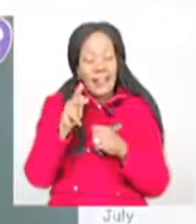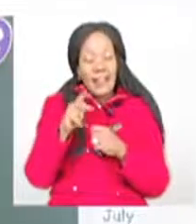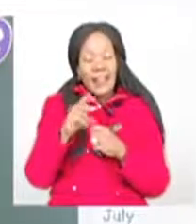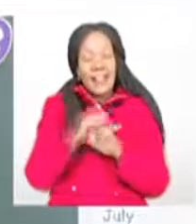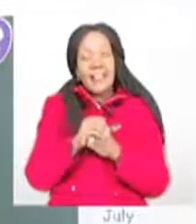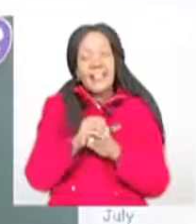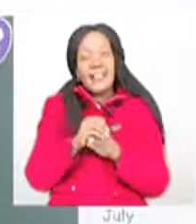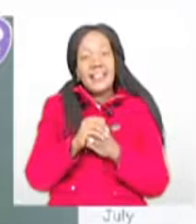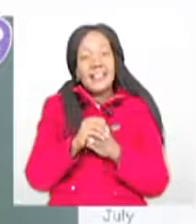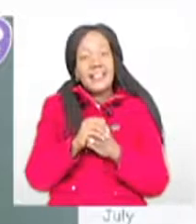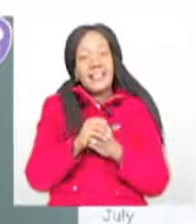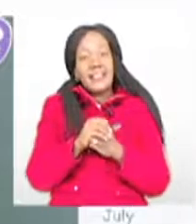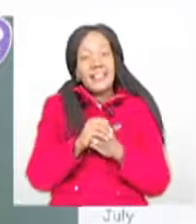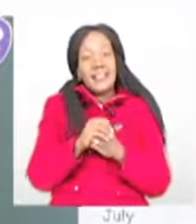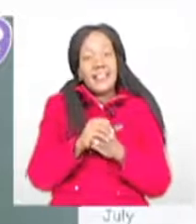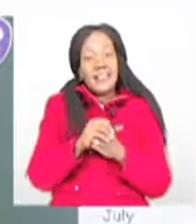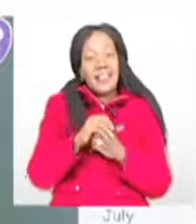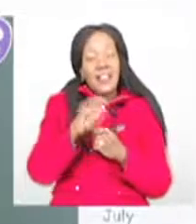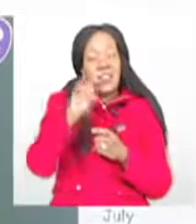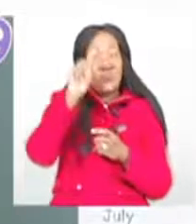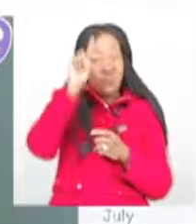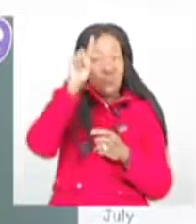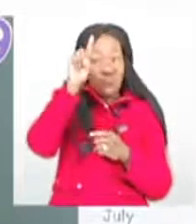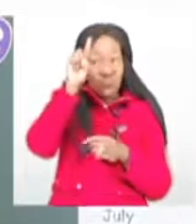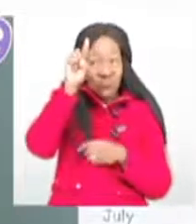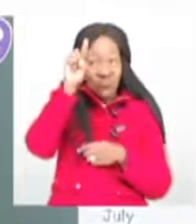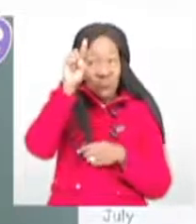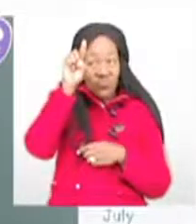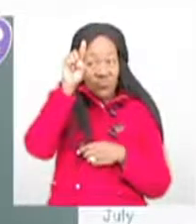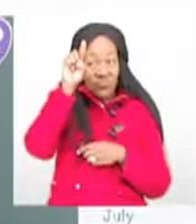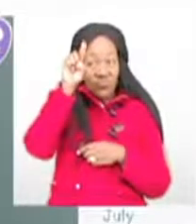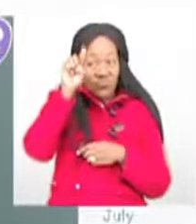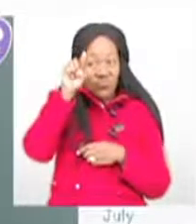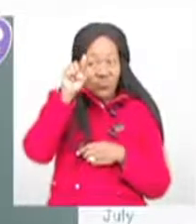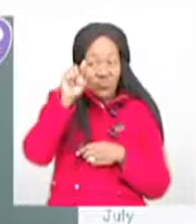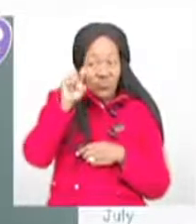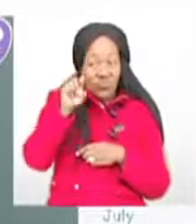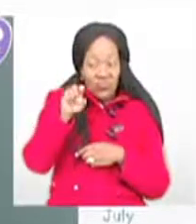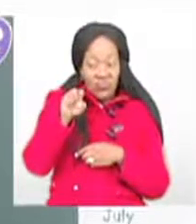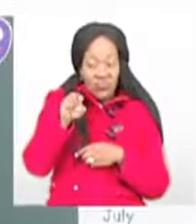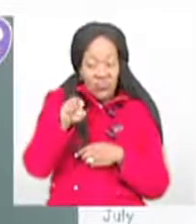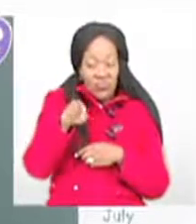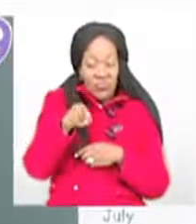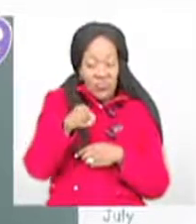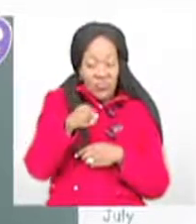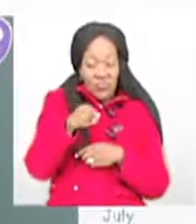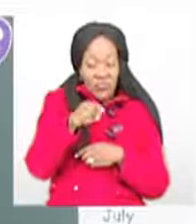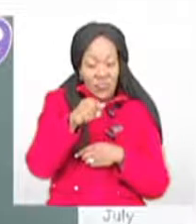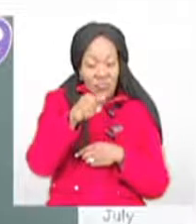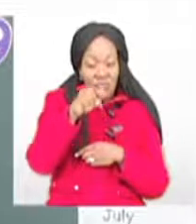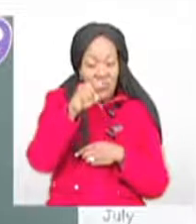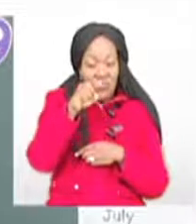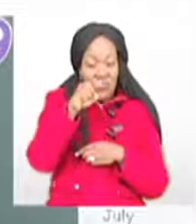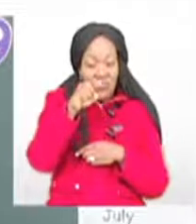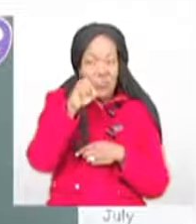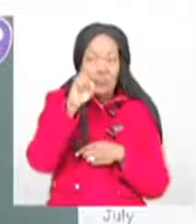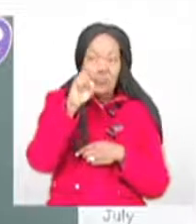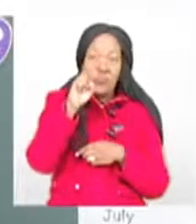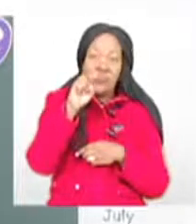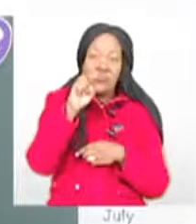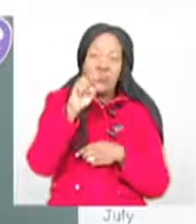Letter J. We start from the top, we go down letter J's